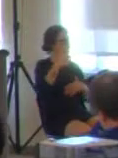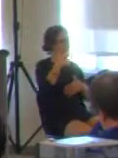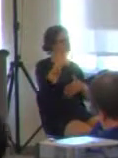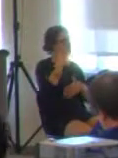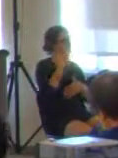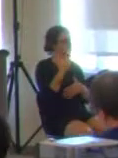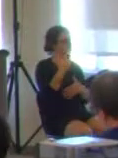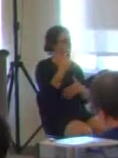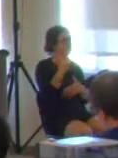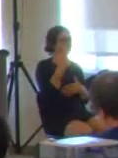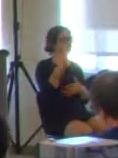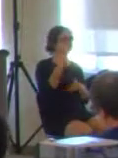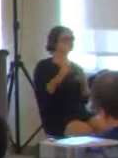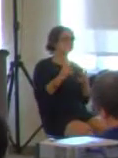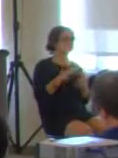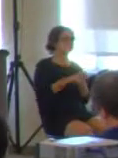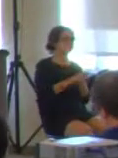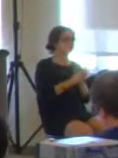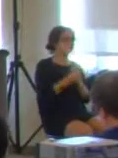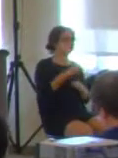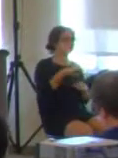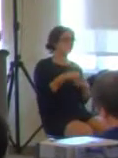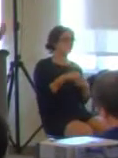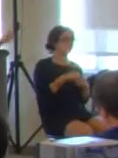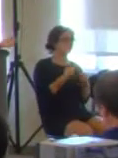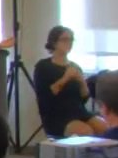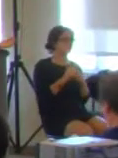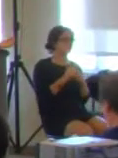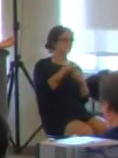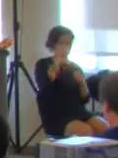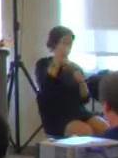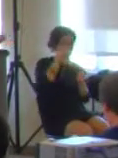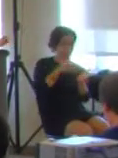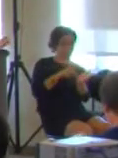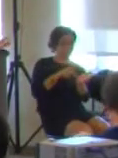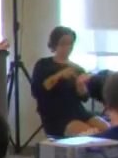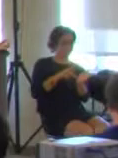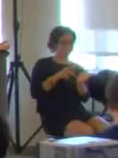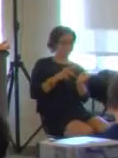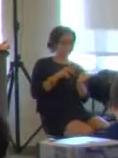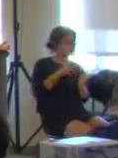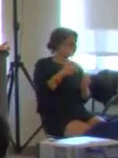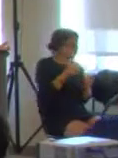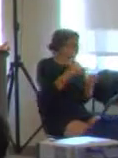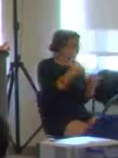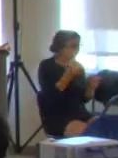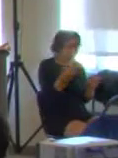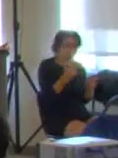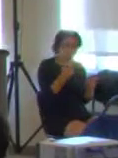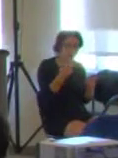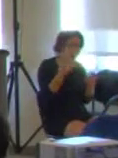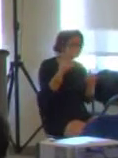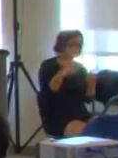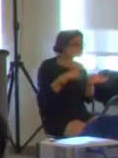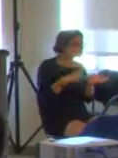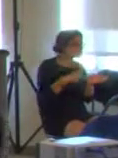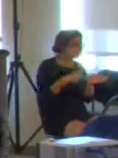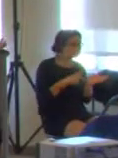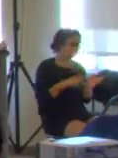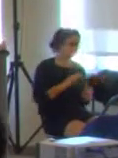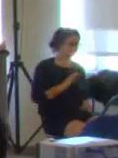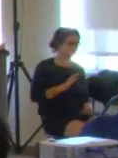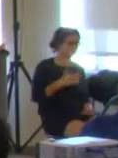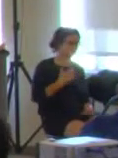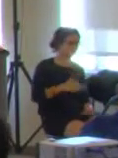order for people to become engaged with a psychiatrist, I mean, who wants to go see a psychiatrist, right? We